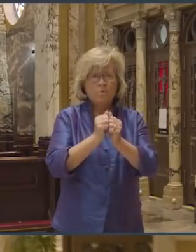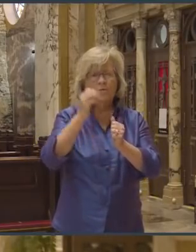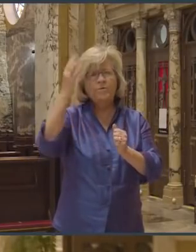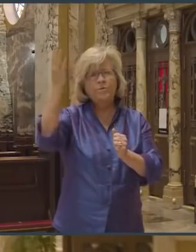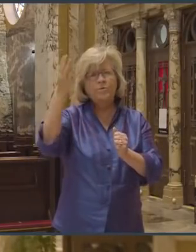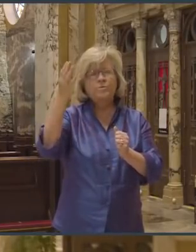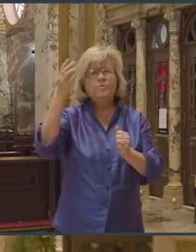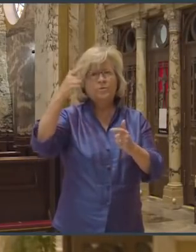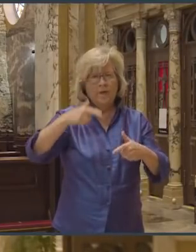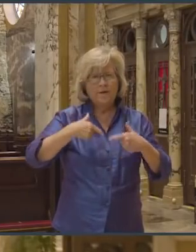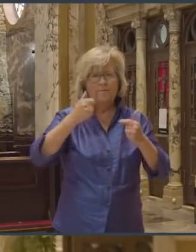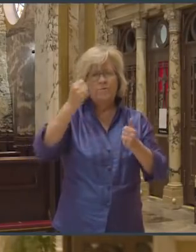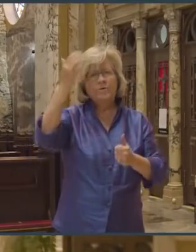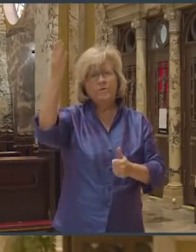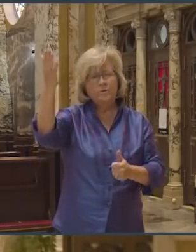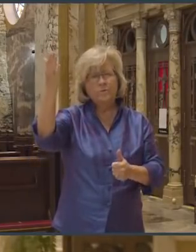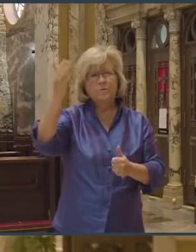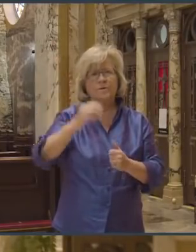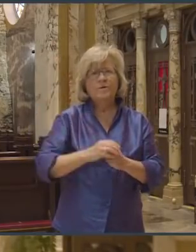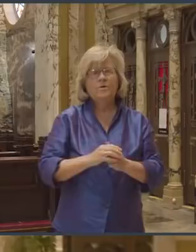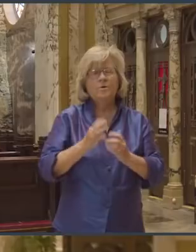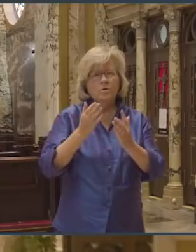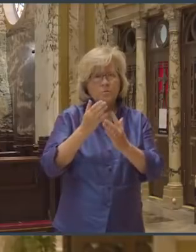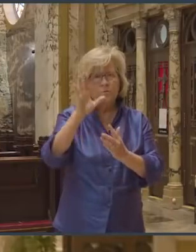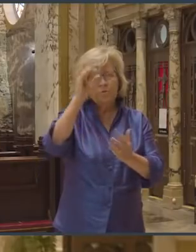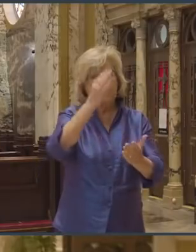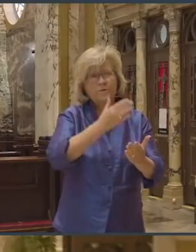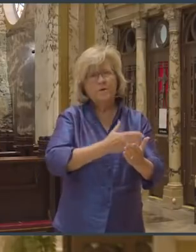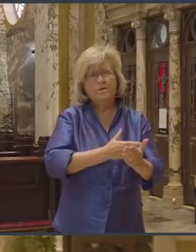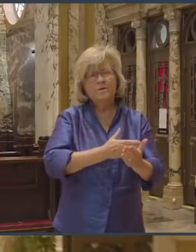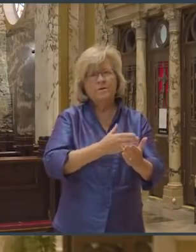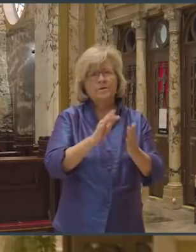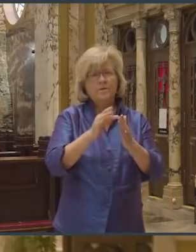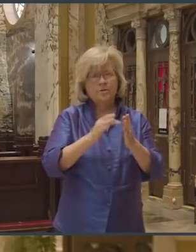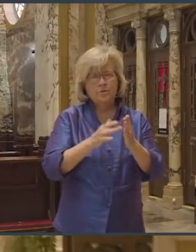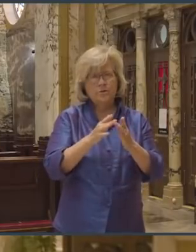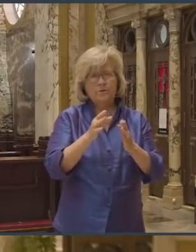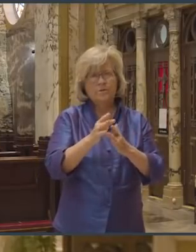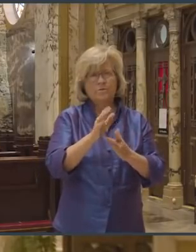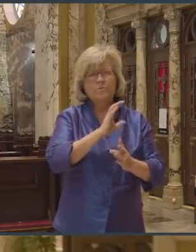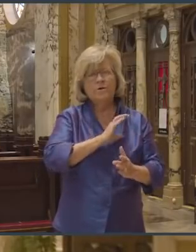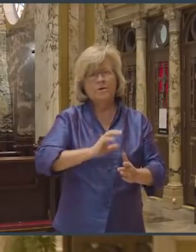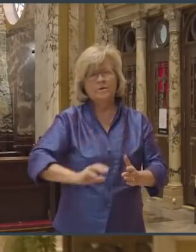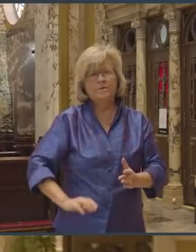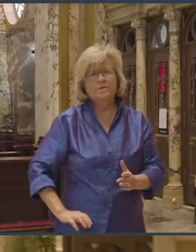may praise and glorify you through your Son, Jesus Christ.